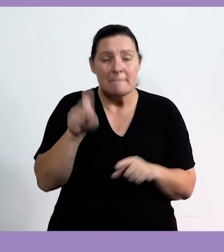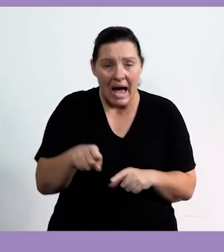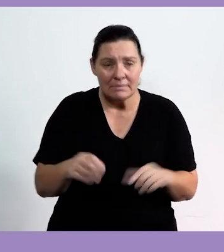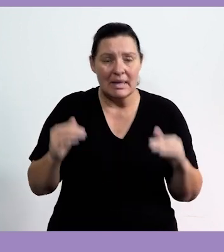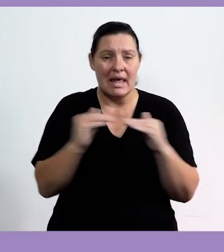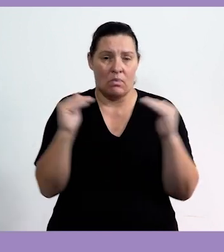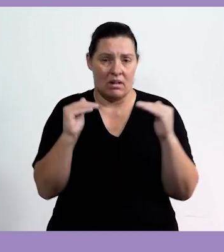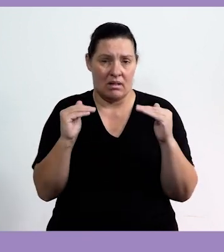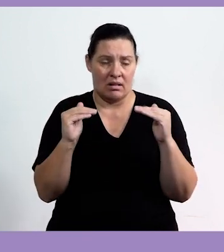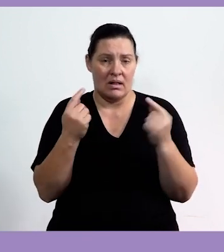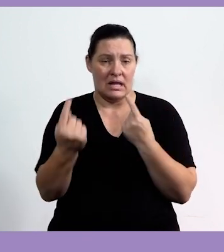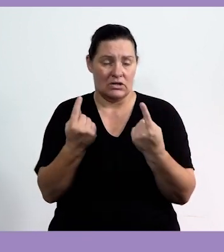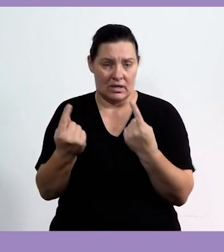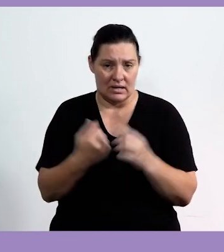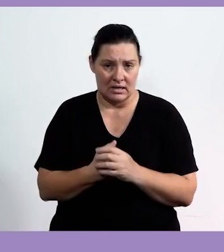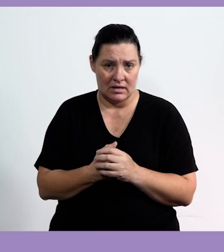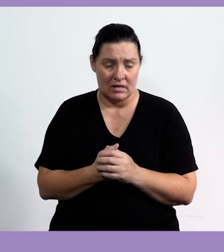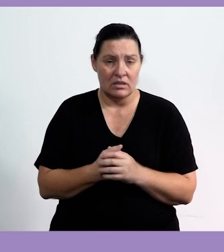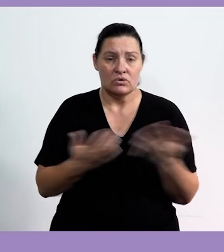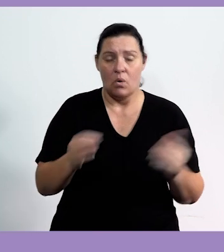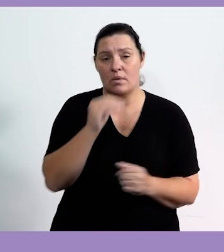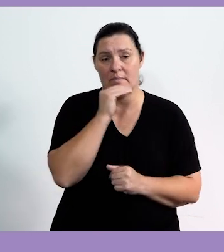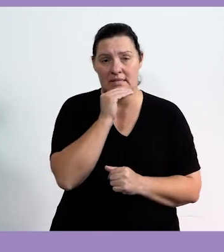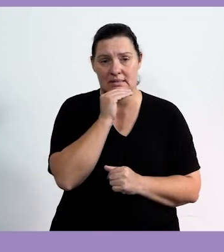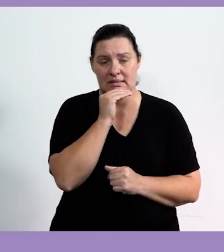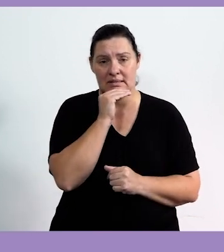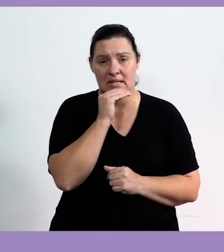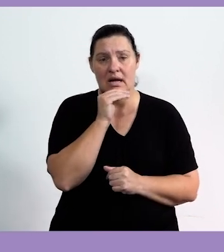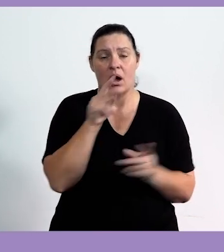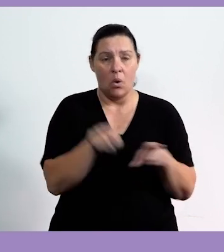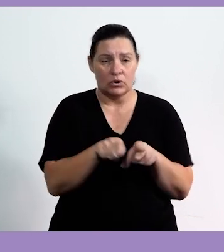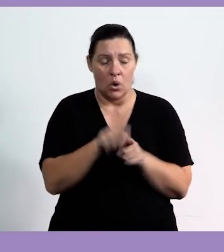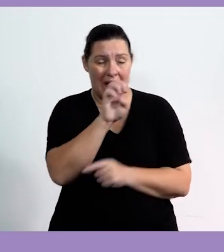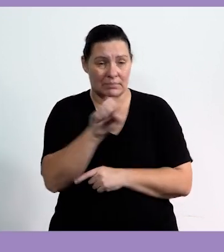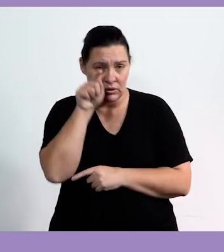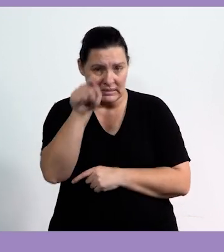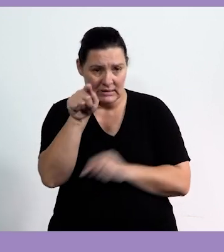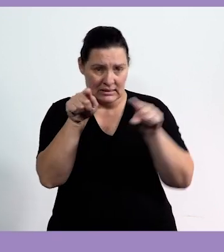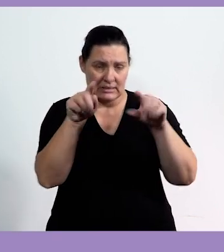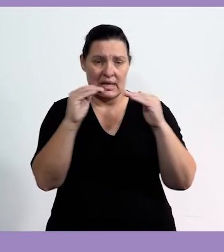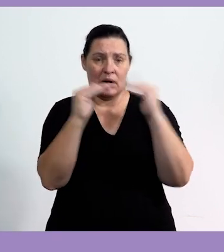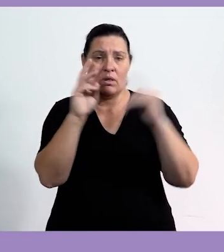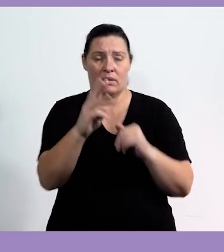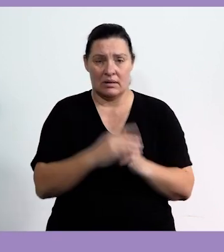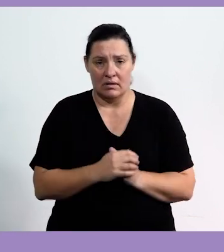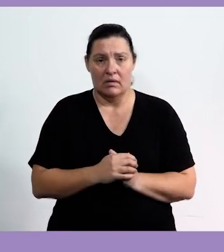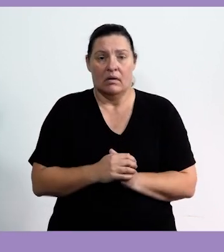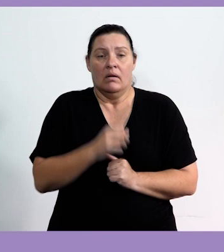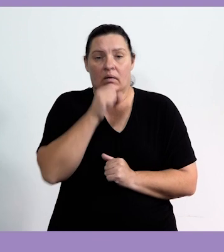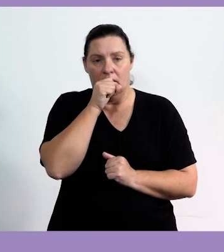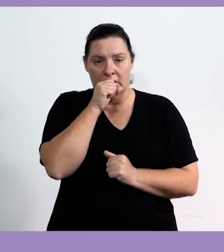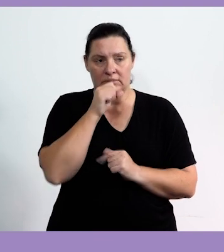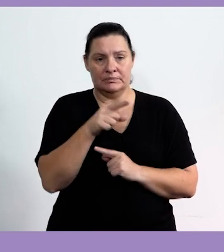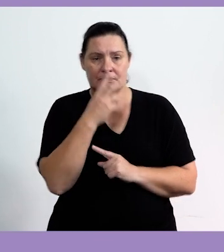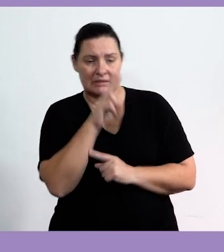to be equal to each other. So that means that also their exponents will be equal. Let's look at